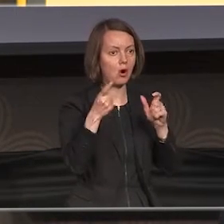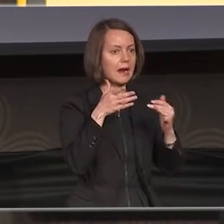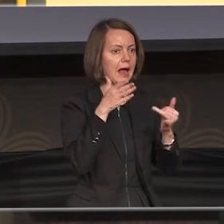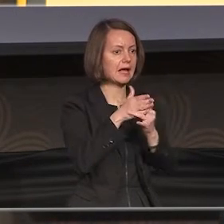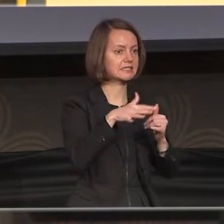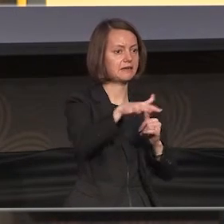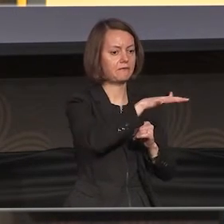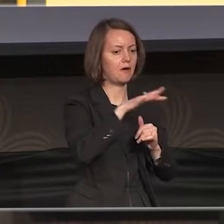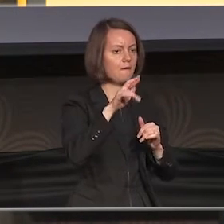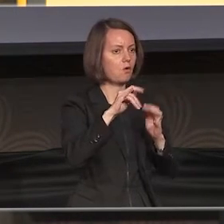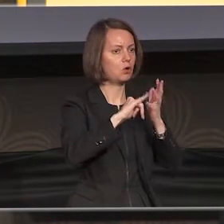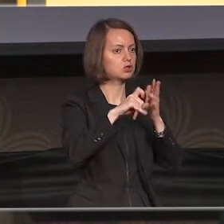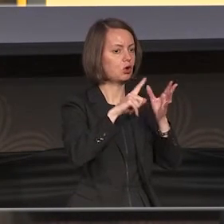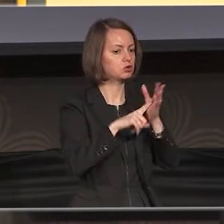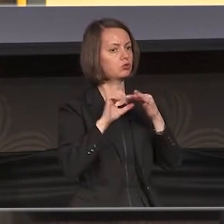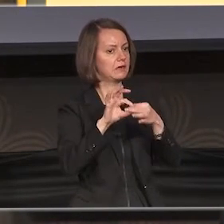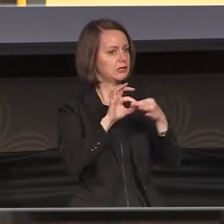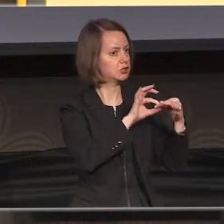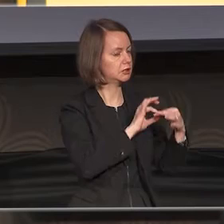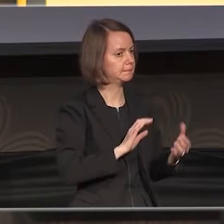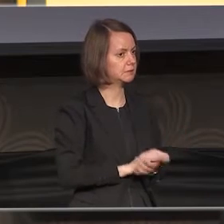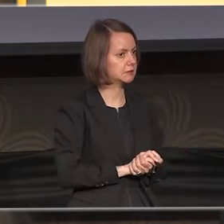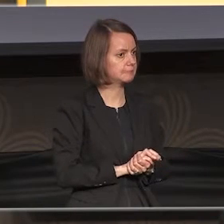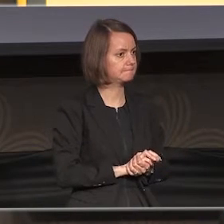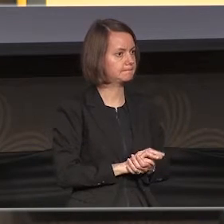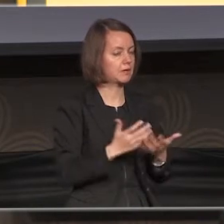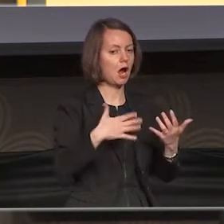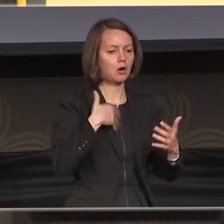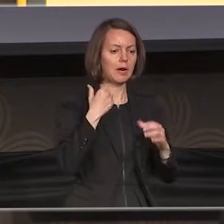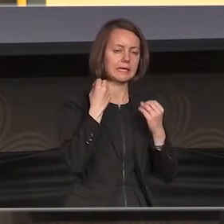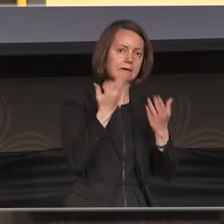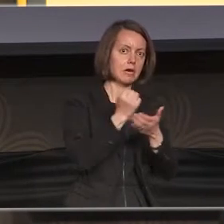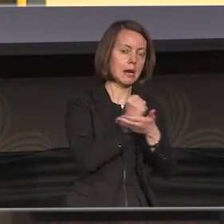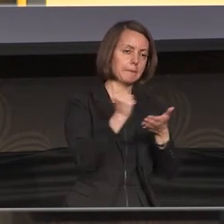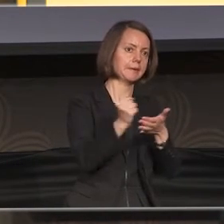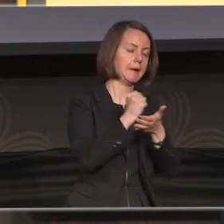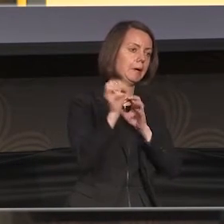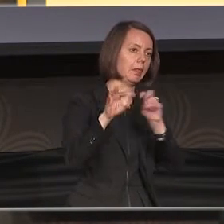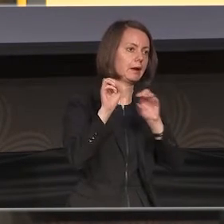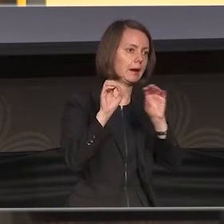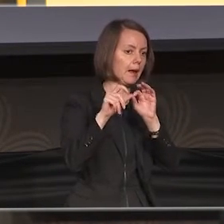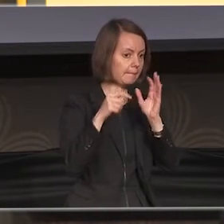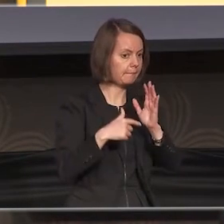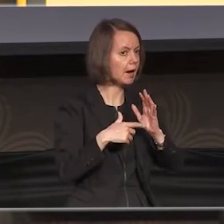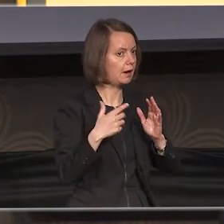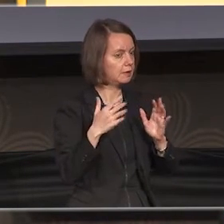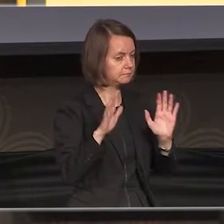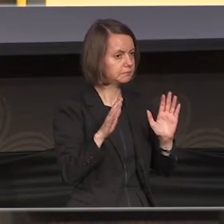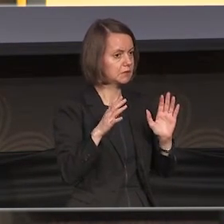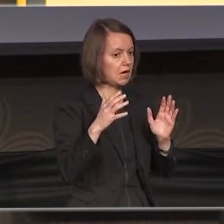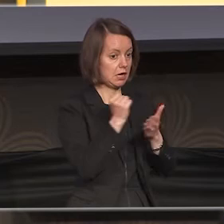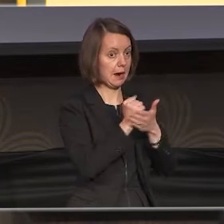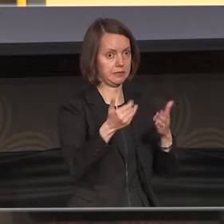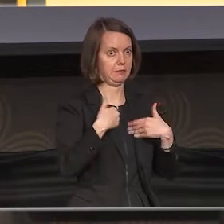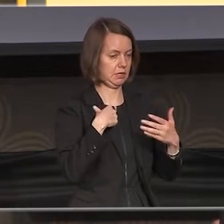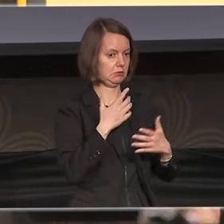for social relations. Now, in terms of statistics, I don't want to bombard people, but there are quite a few that I was